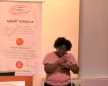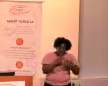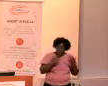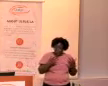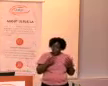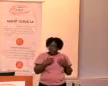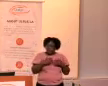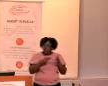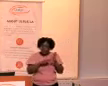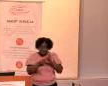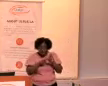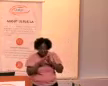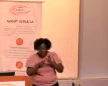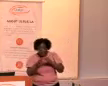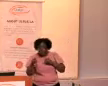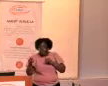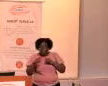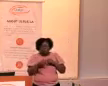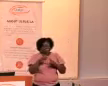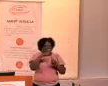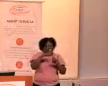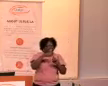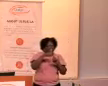with development of these autologous CAR T cells.